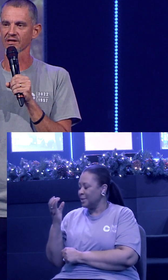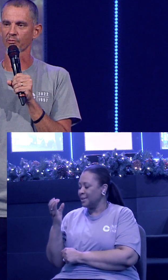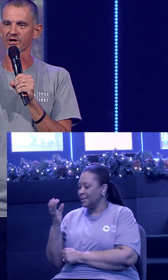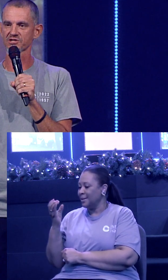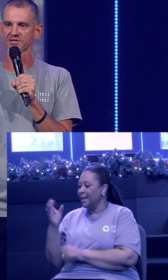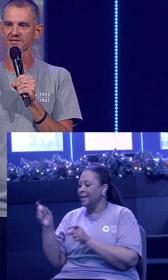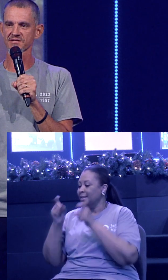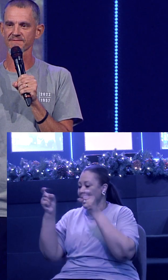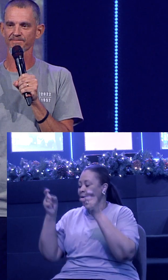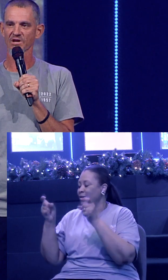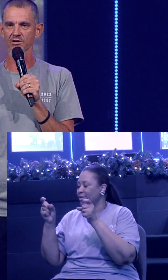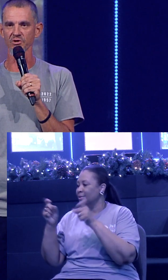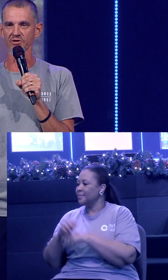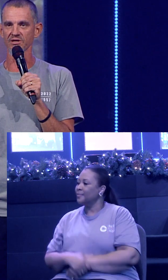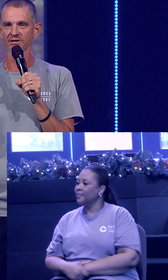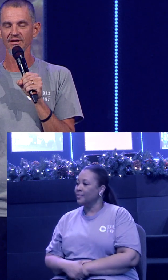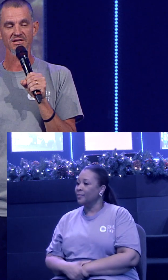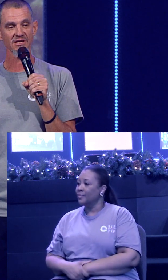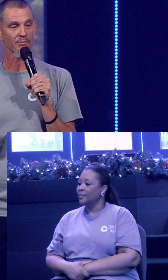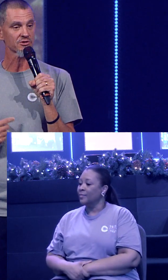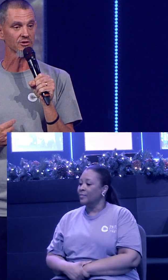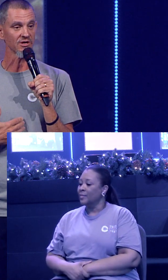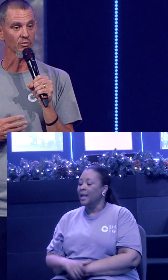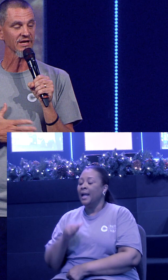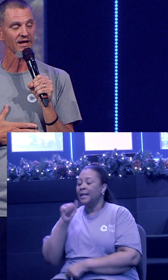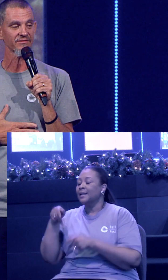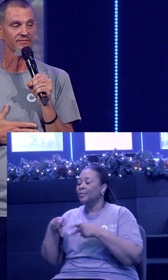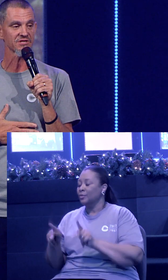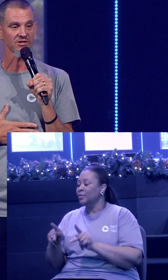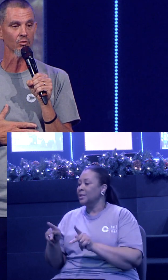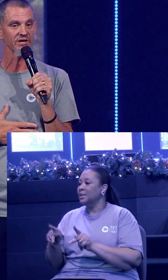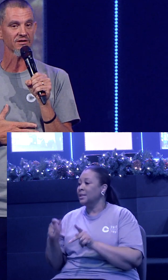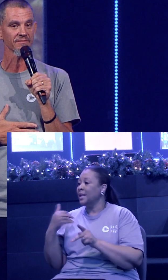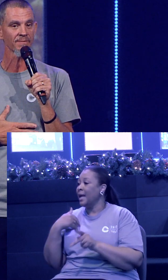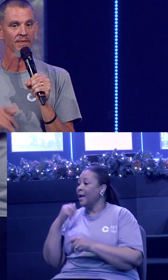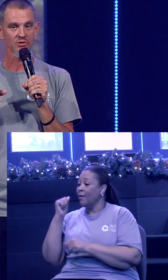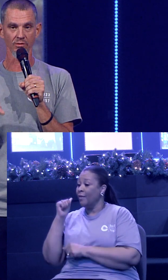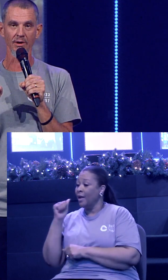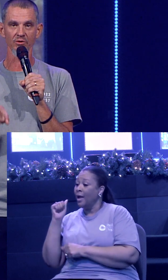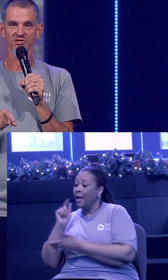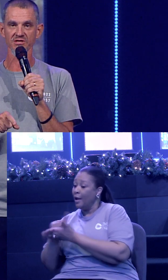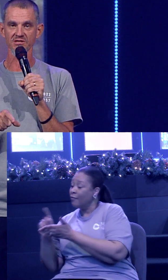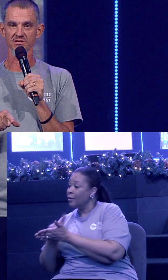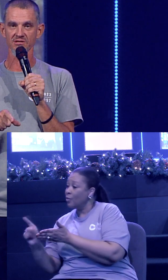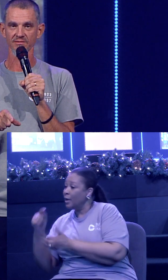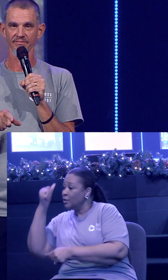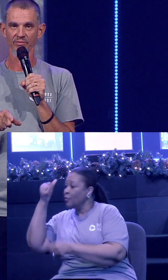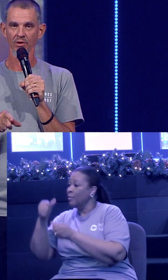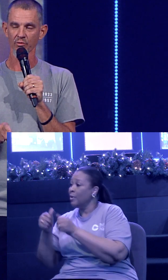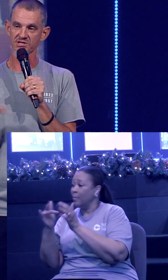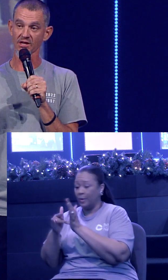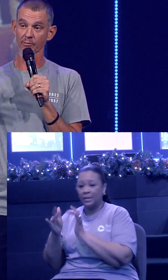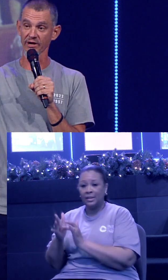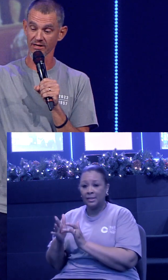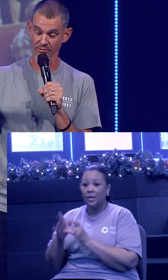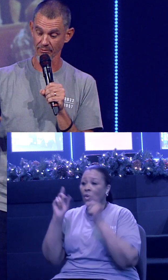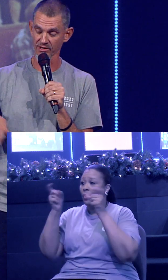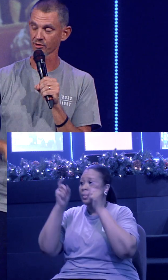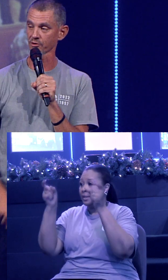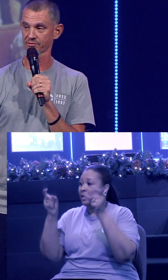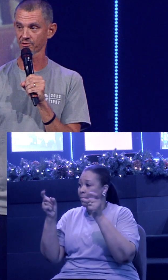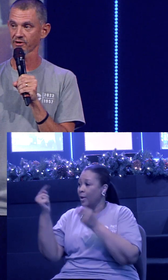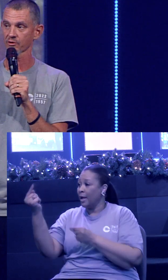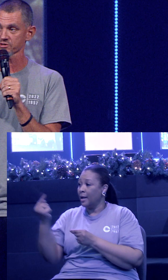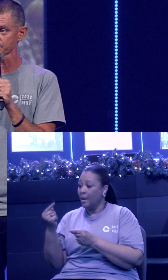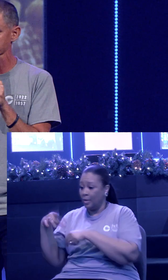Community celebrations. Communion is an opportunity we have every single week to remember Jesus. We celebrate him coming